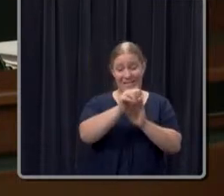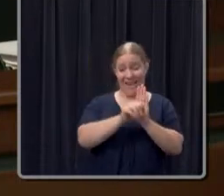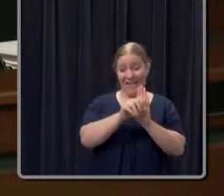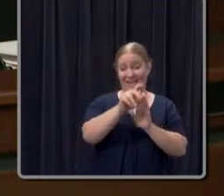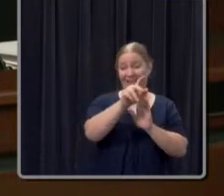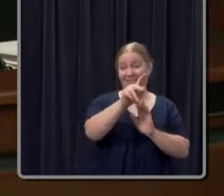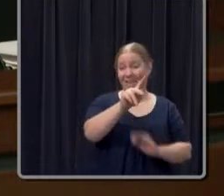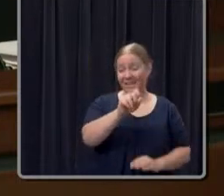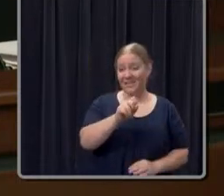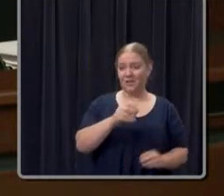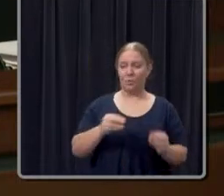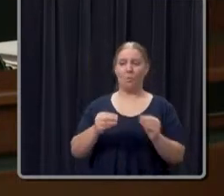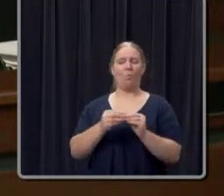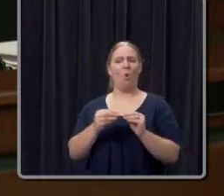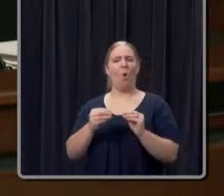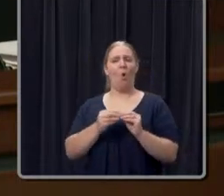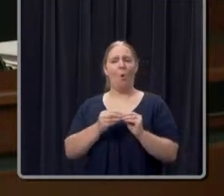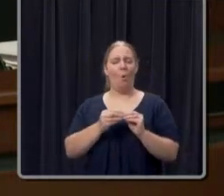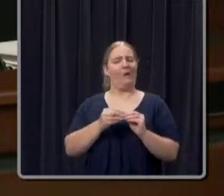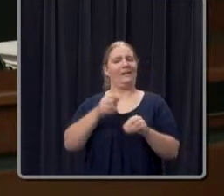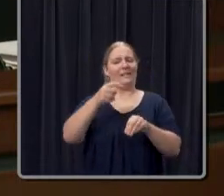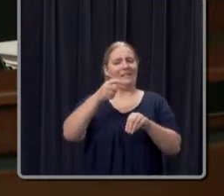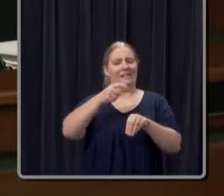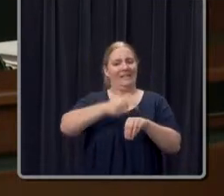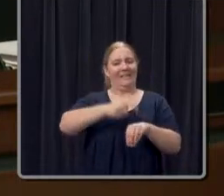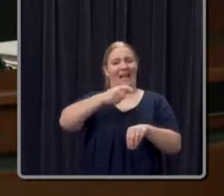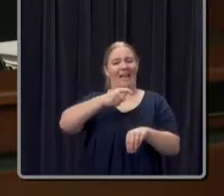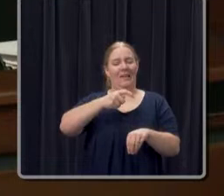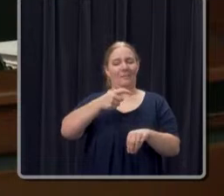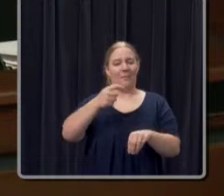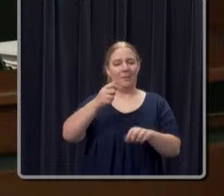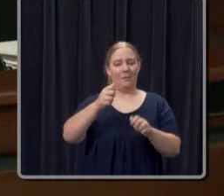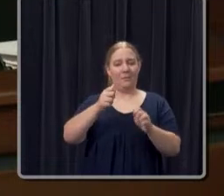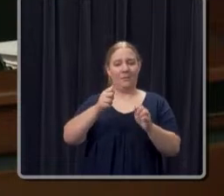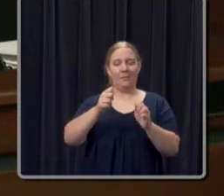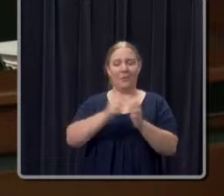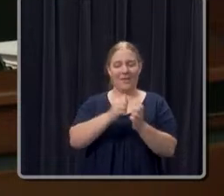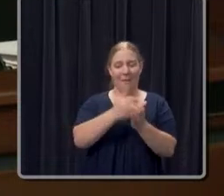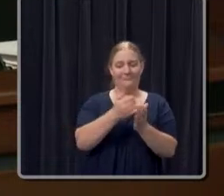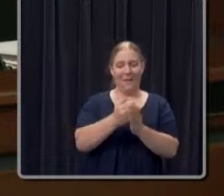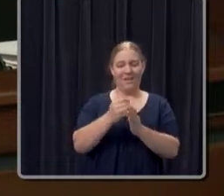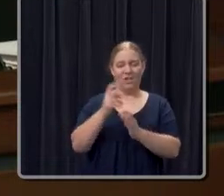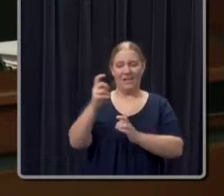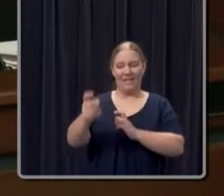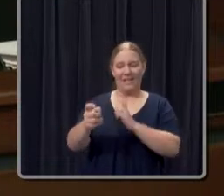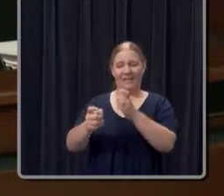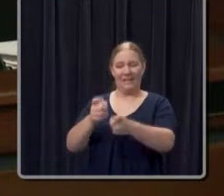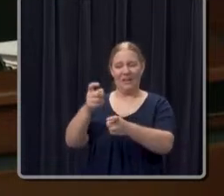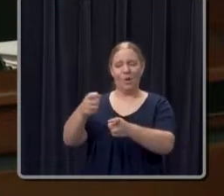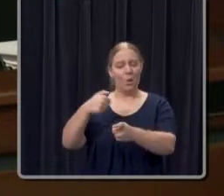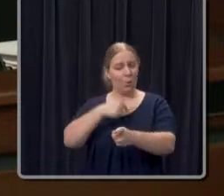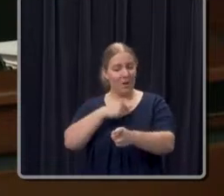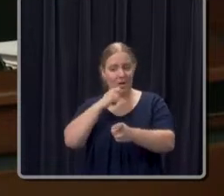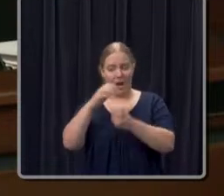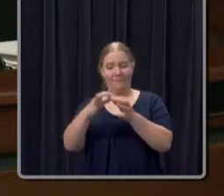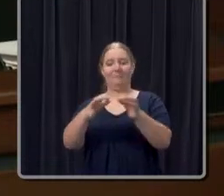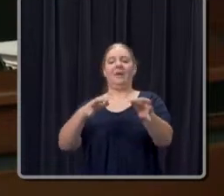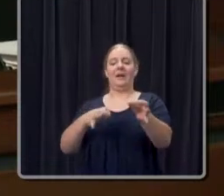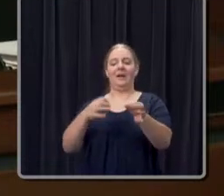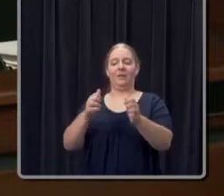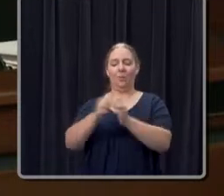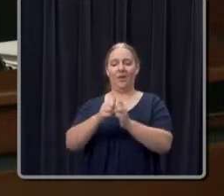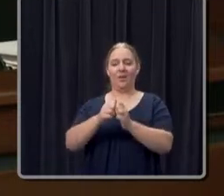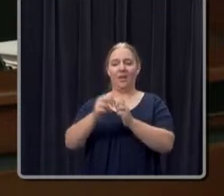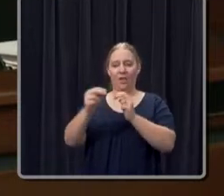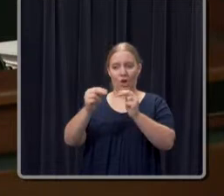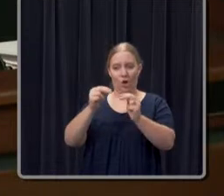be more timely in their allocation of budget so that we're not behind in all our negotiations